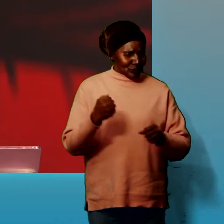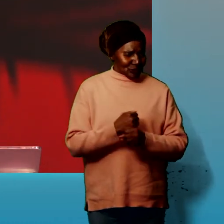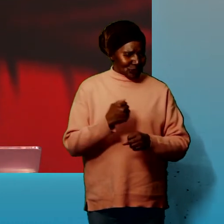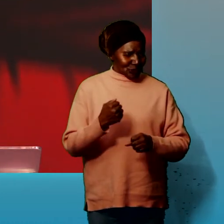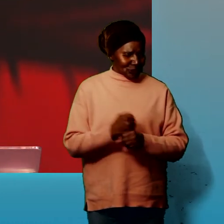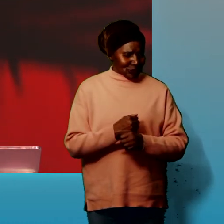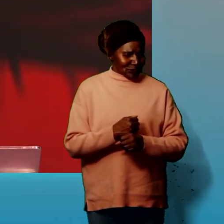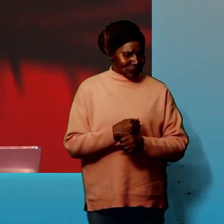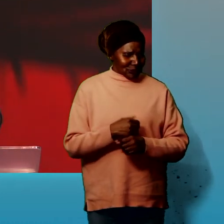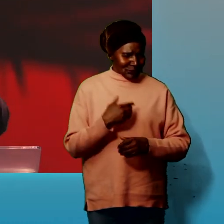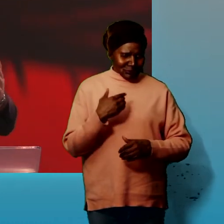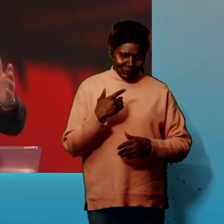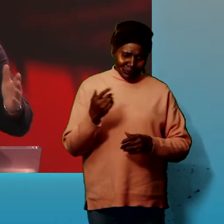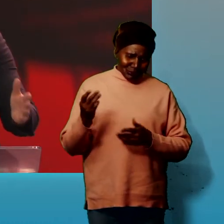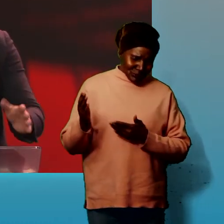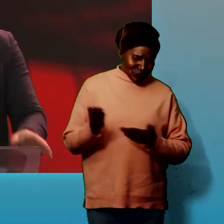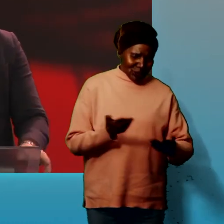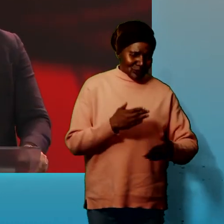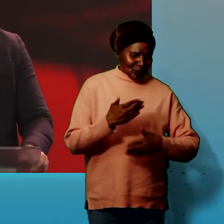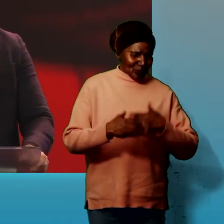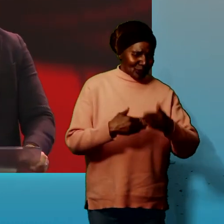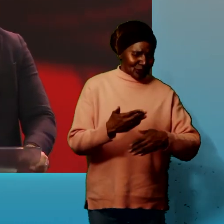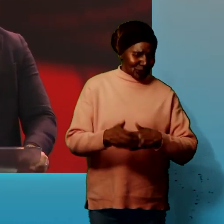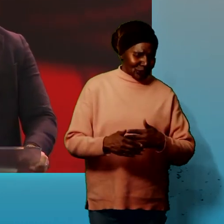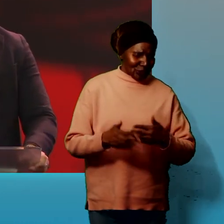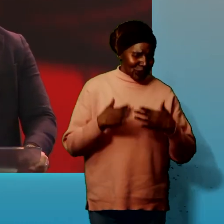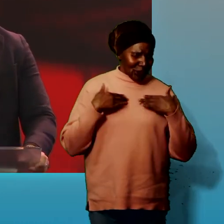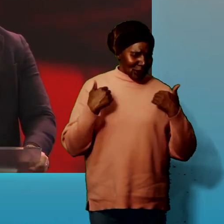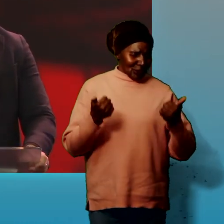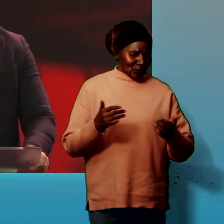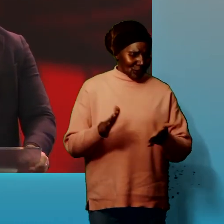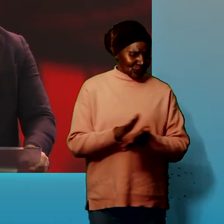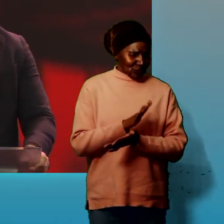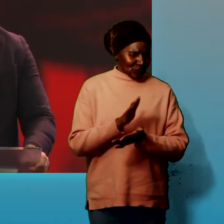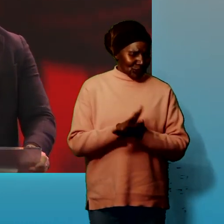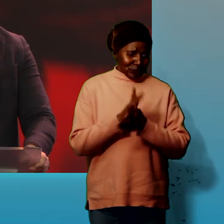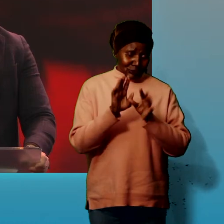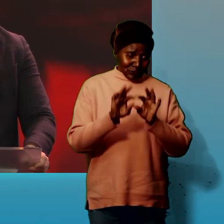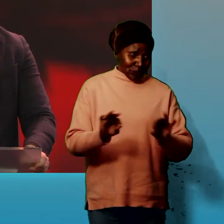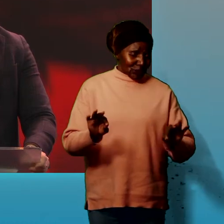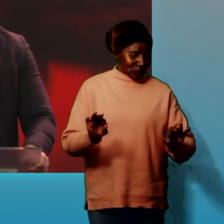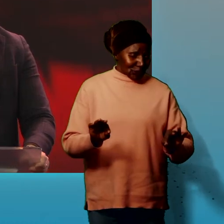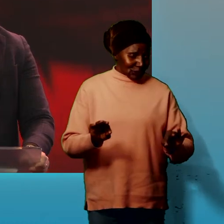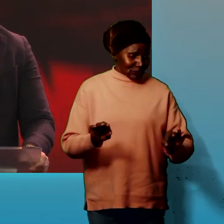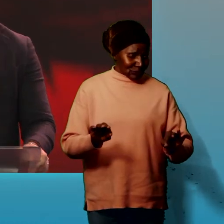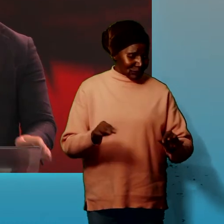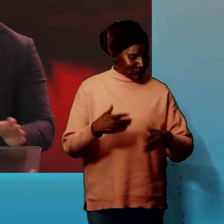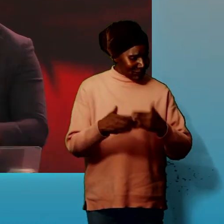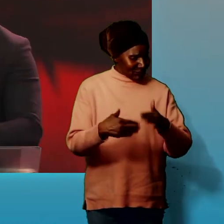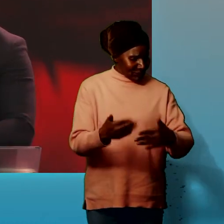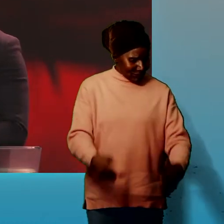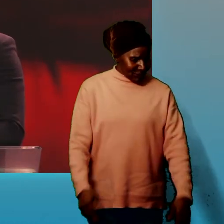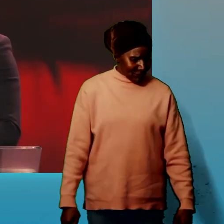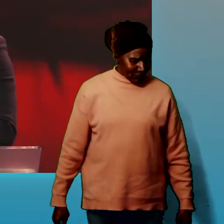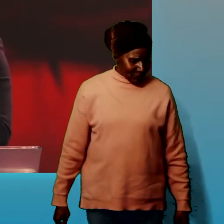joy. He'll bring something healthy in the place of those things. And I believe